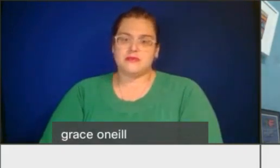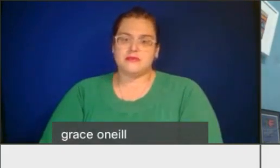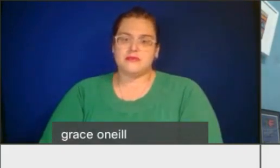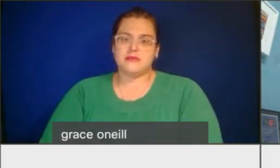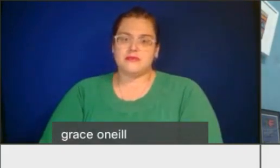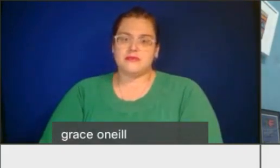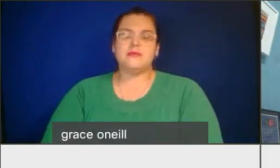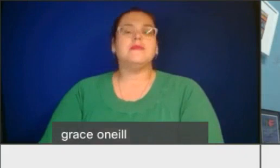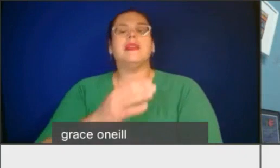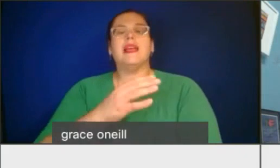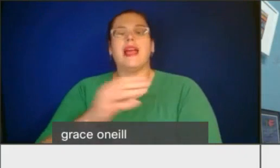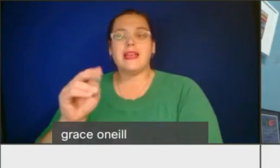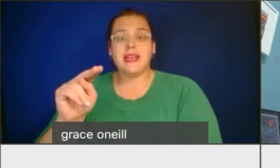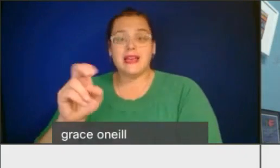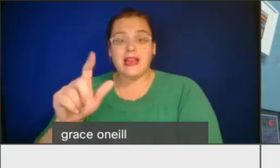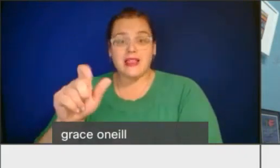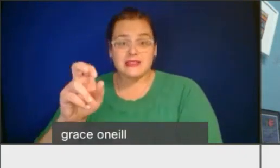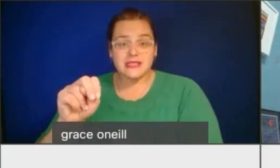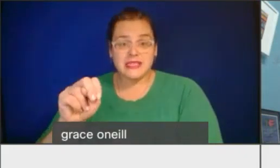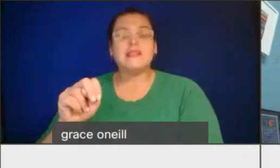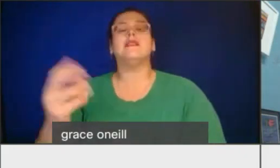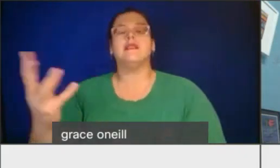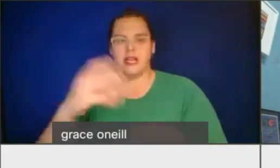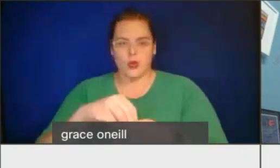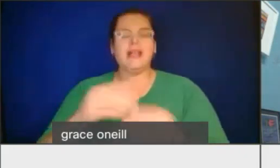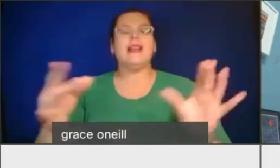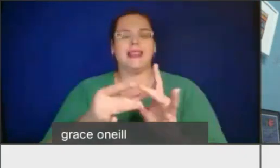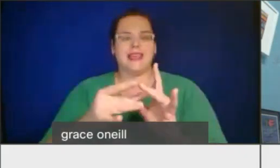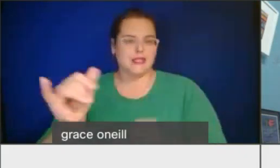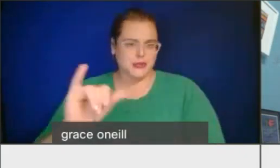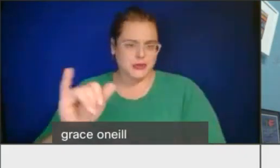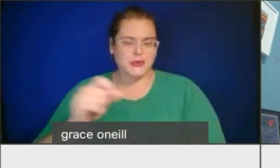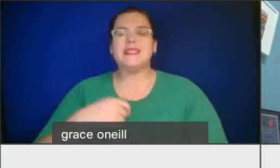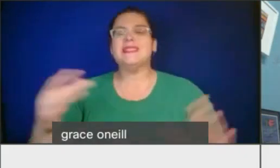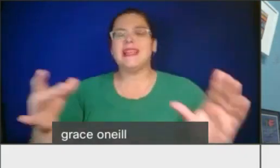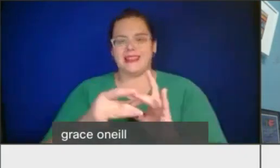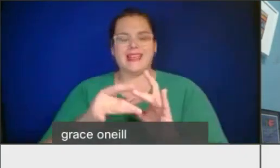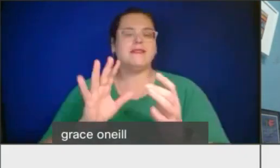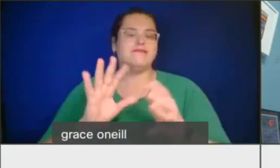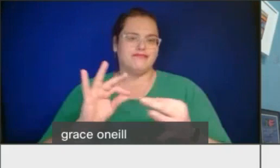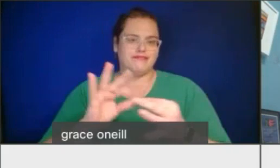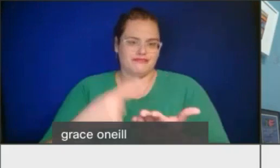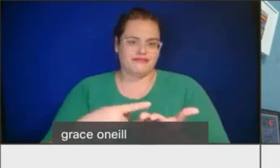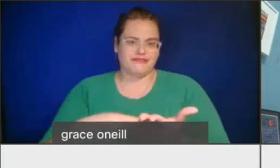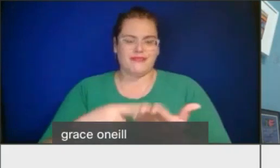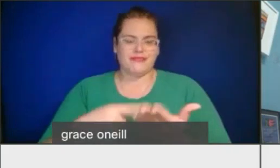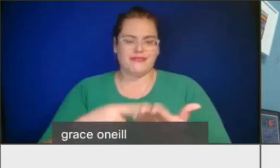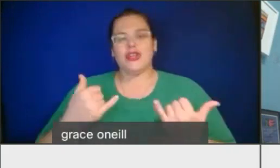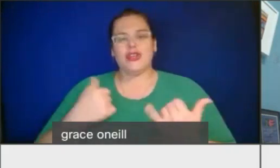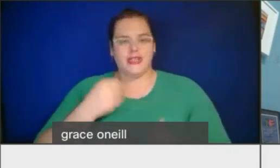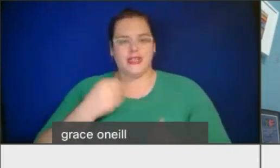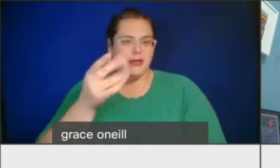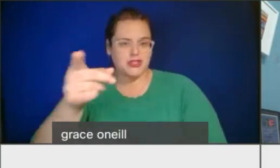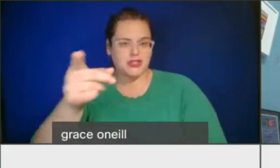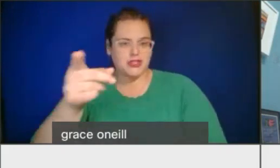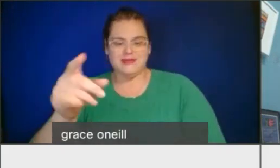And Nelson included, thank you. Nelson included a link that gives you the current information about